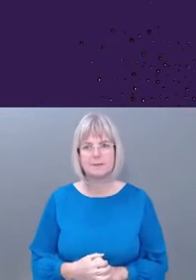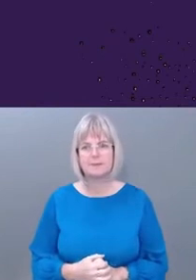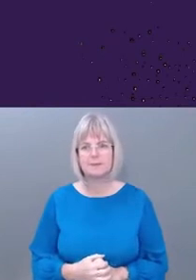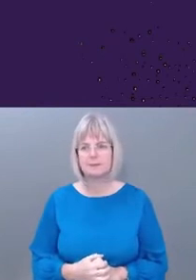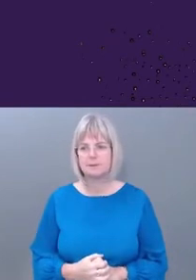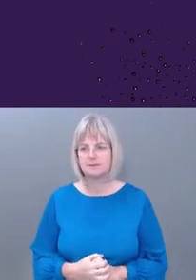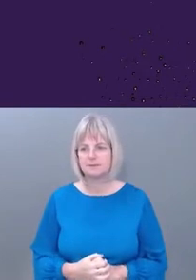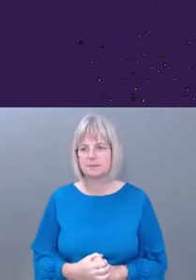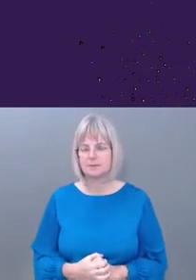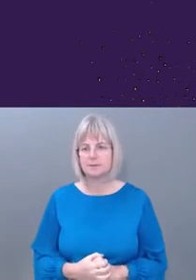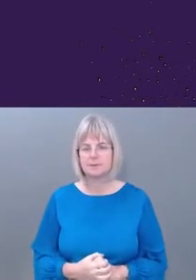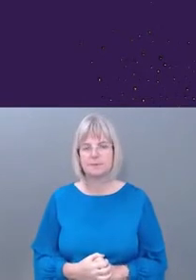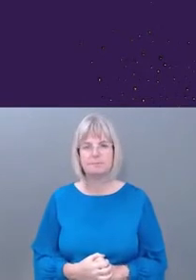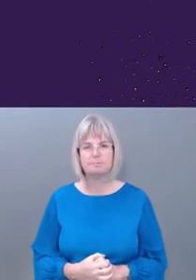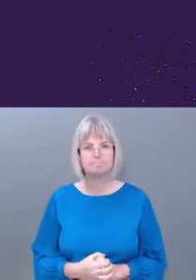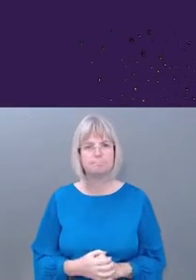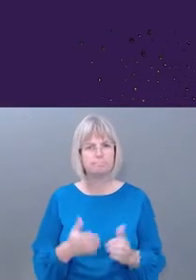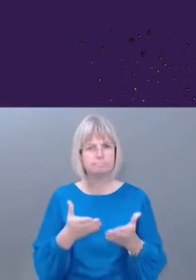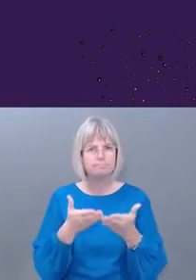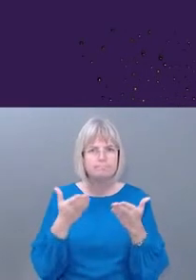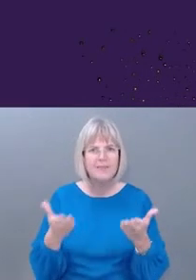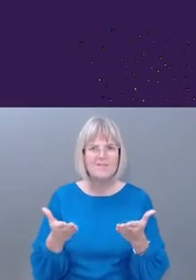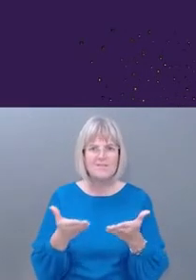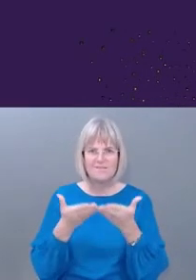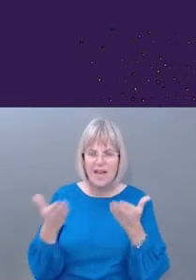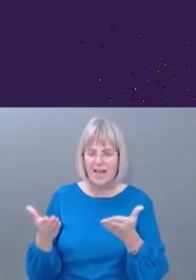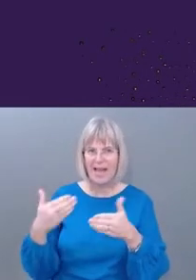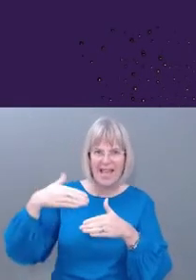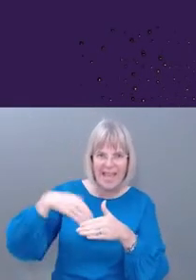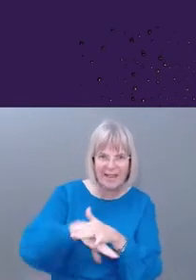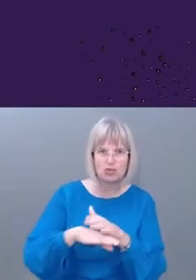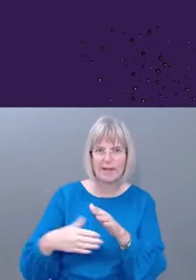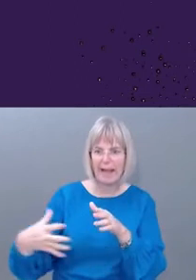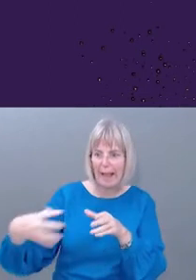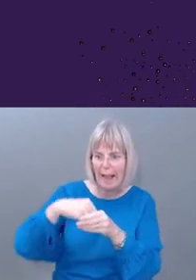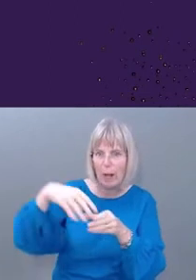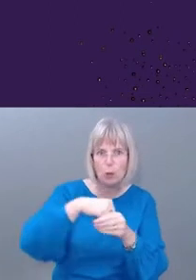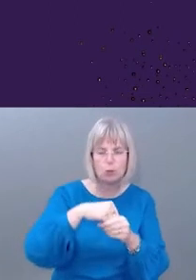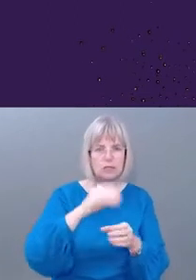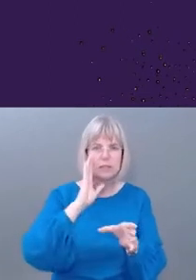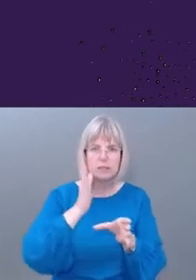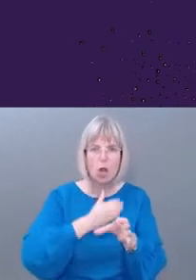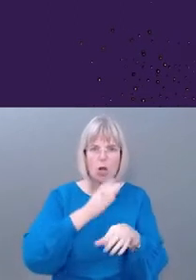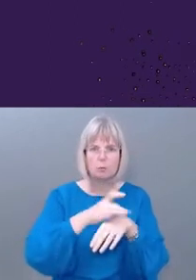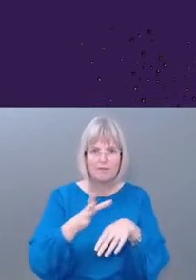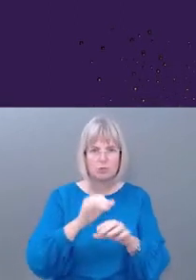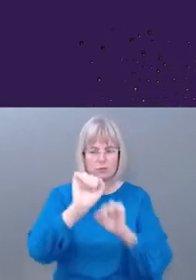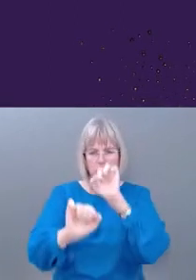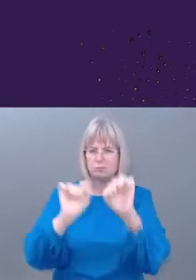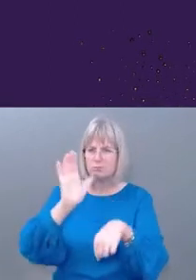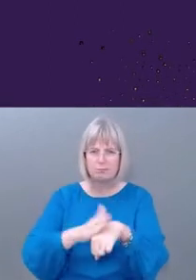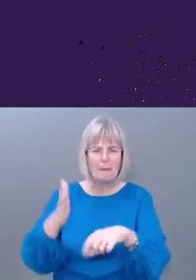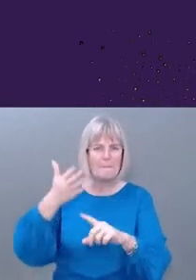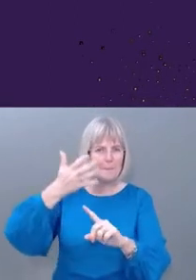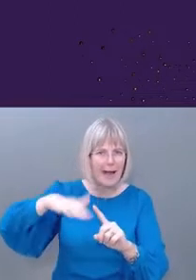Increase fairness of entry to and inclusion in the psychological professions for talented people of all backgrounds, particularly